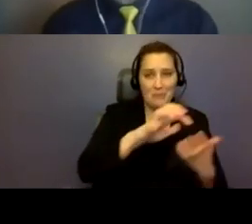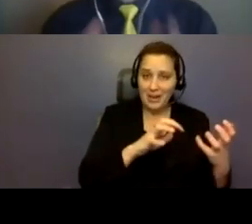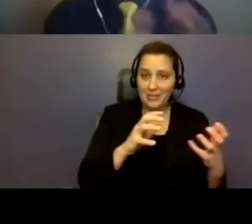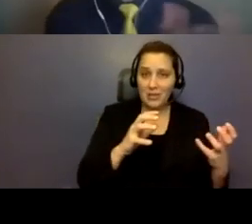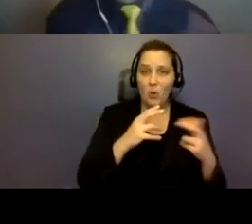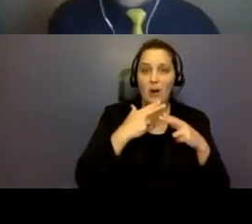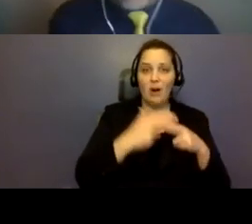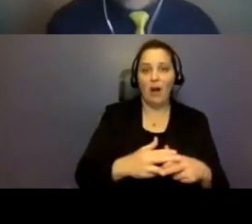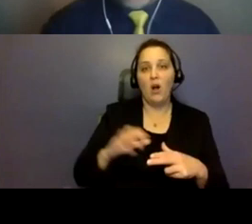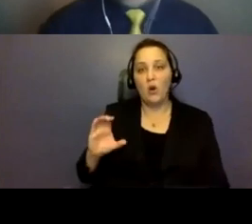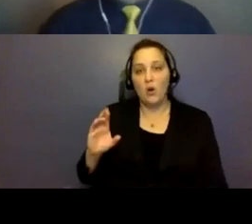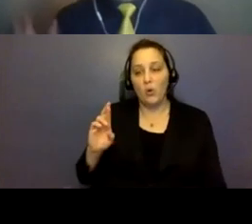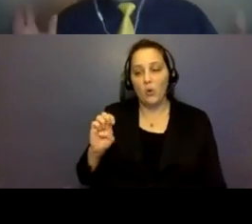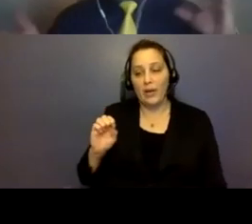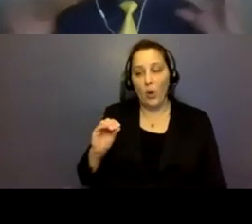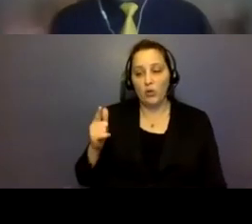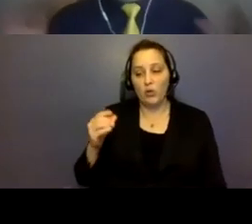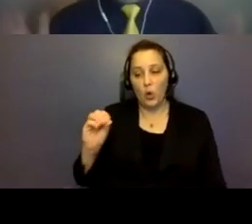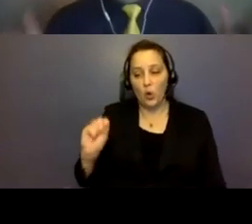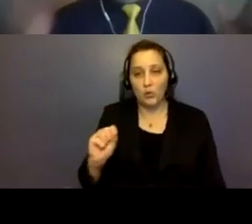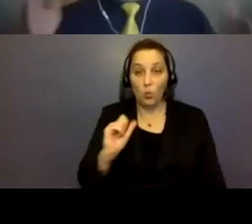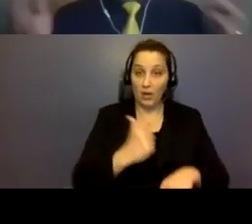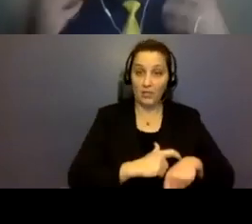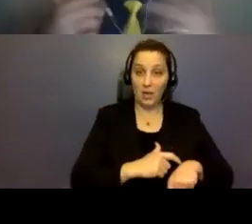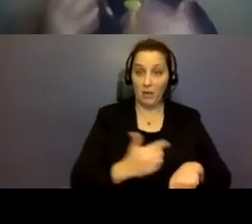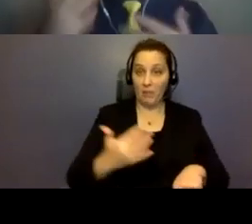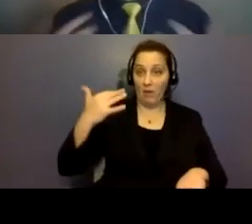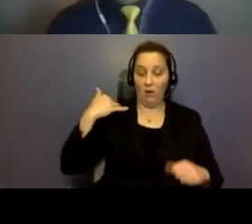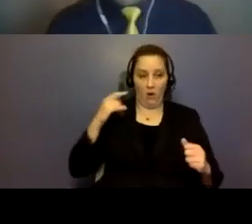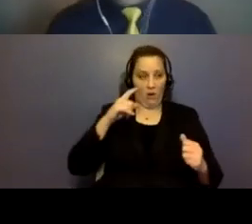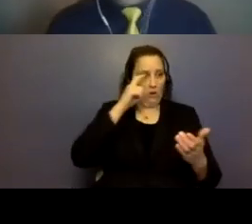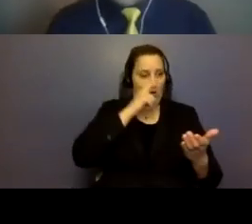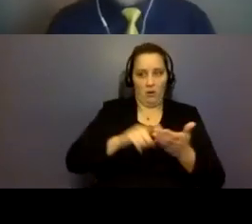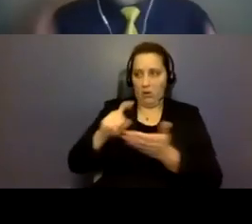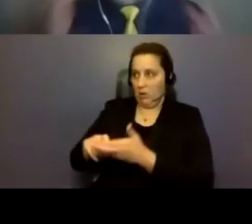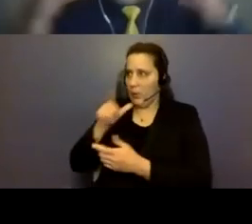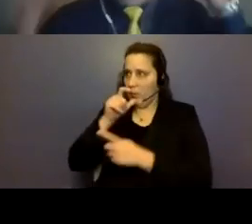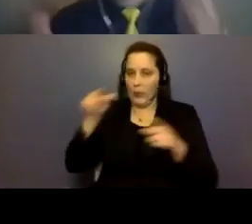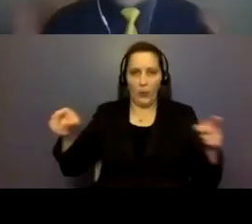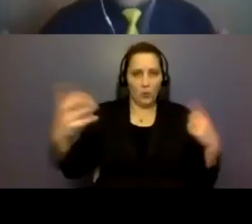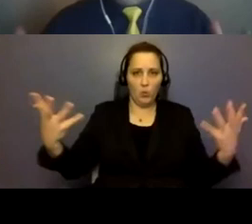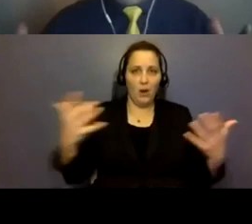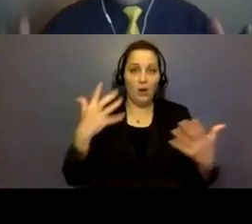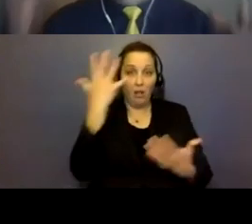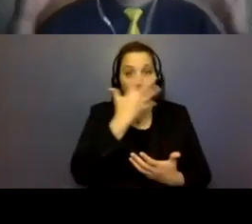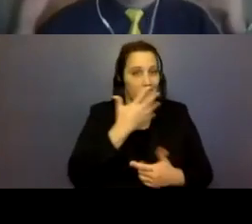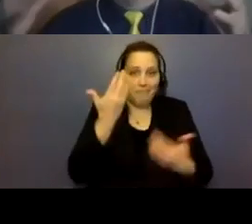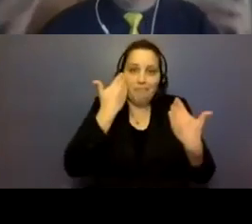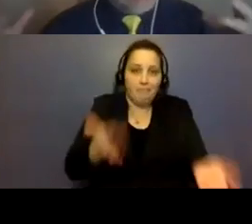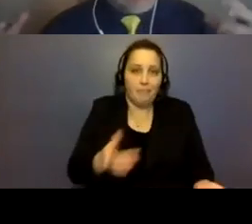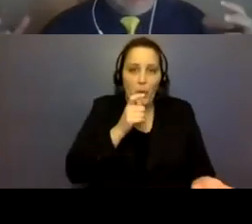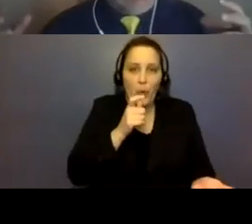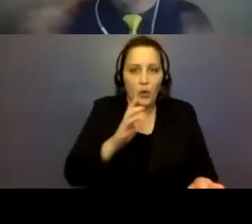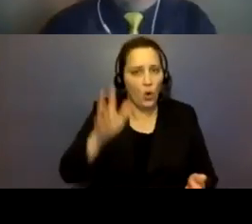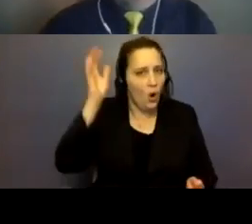called criollos, because at one point in time, you couldn't identify what I was because the way I look. How come your hair